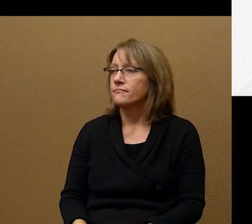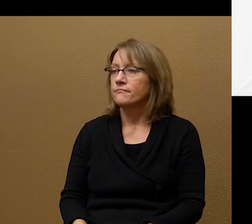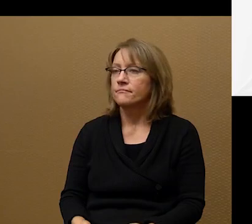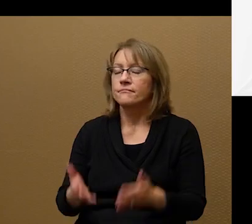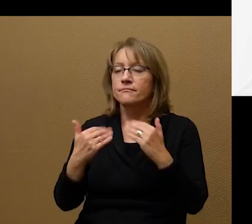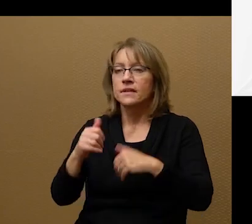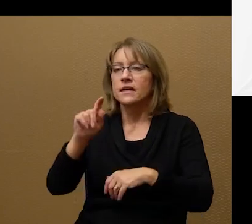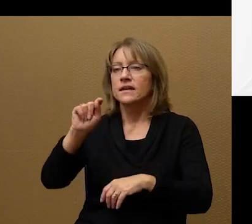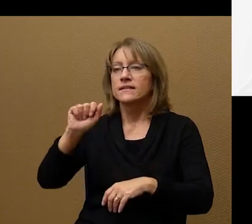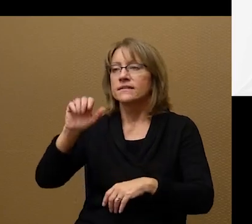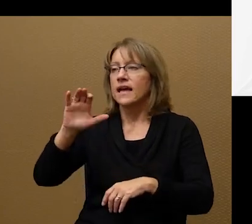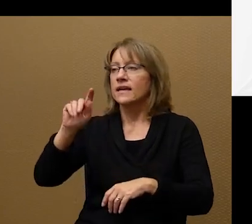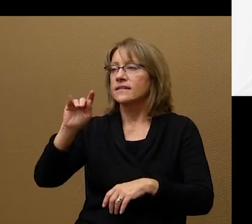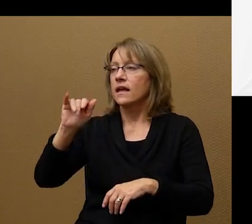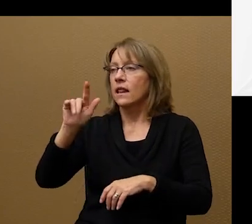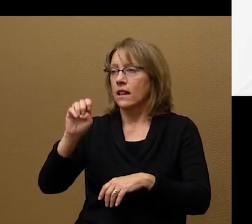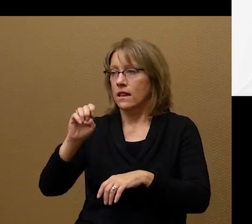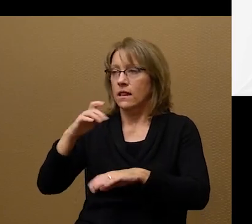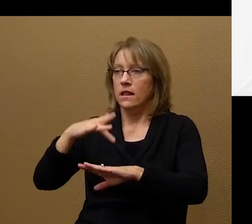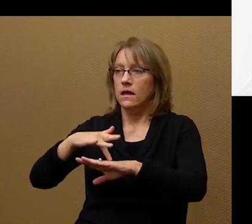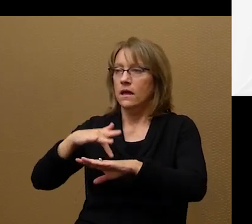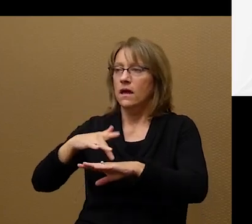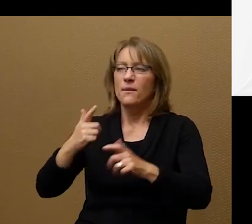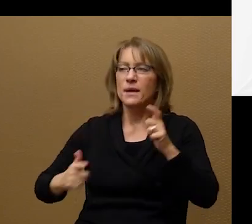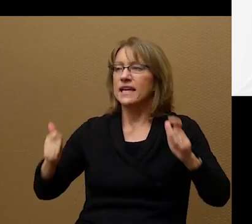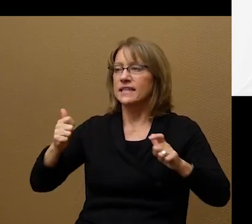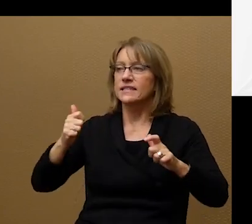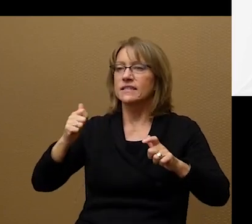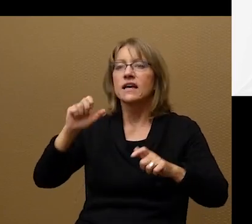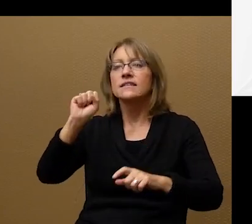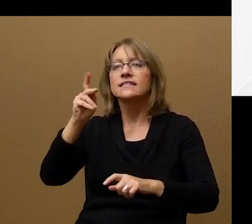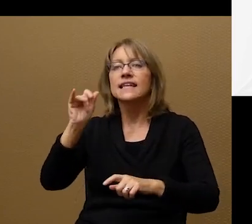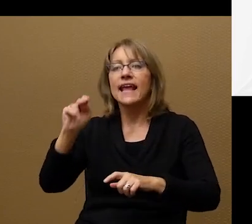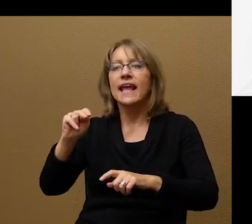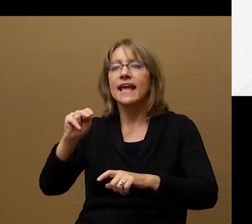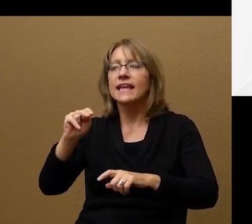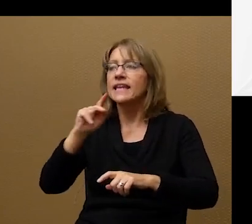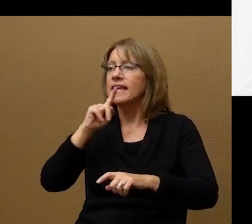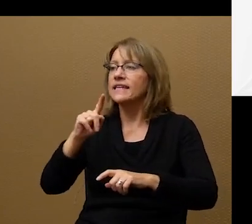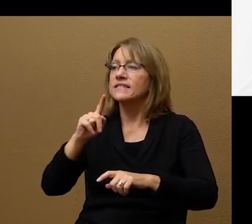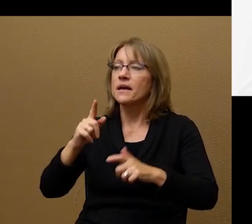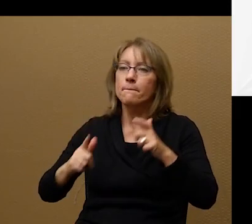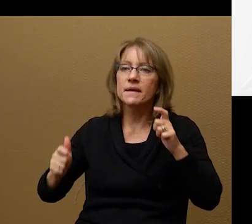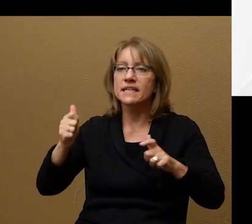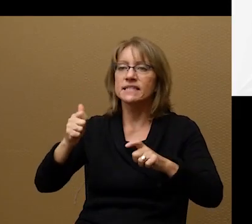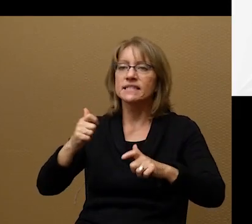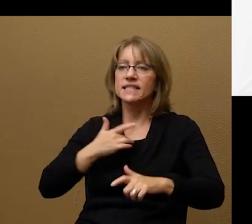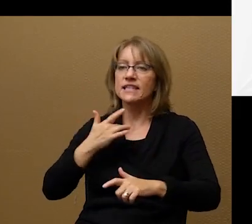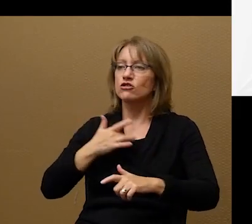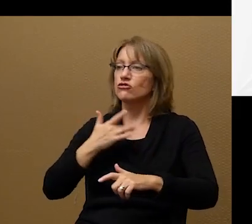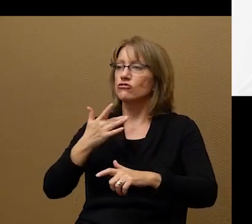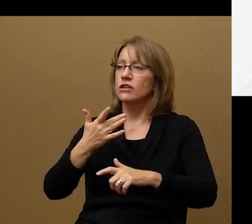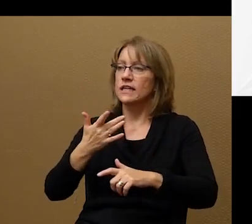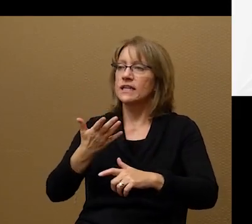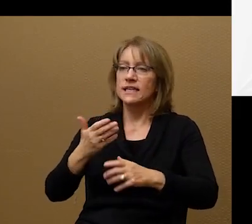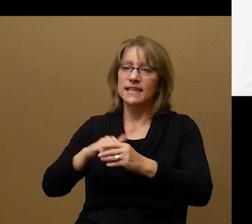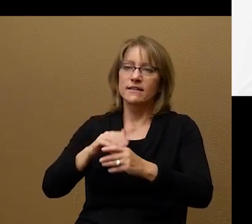Tactile. So this is our skin is our biggest sensor in our body.